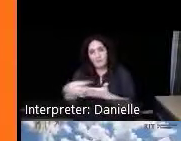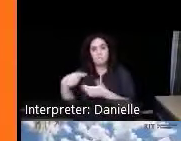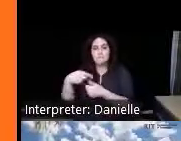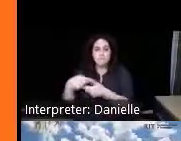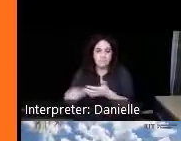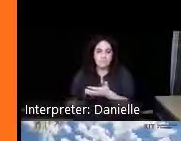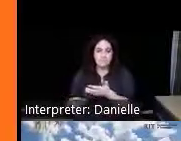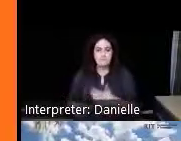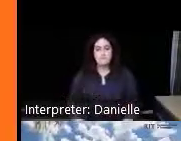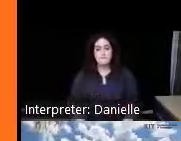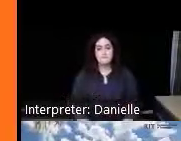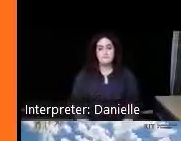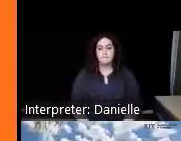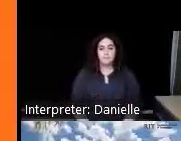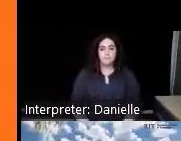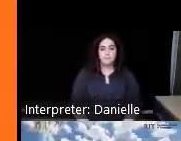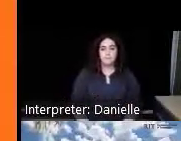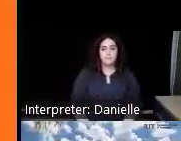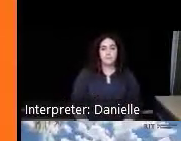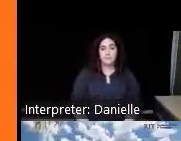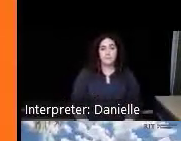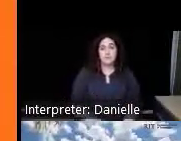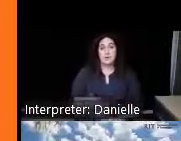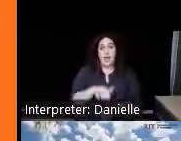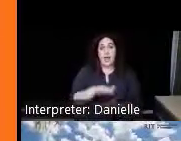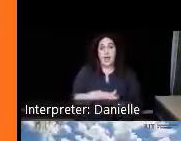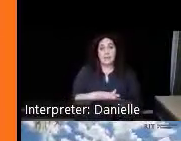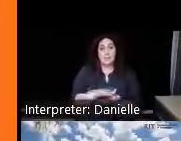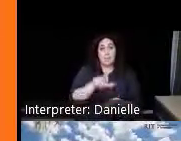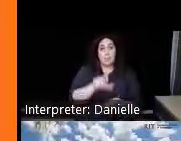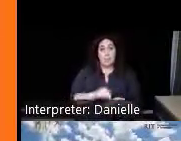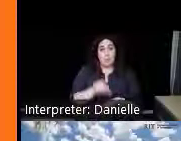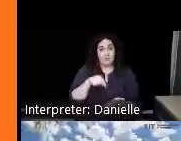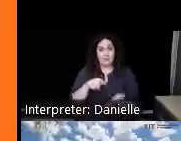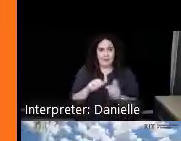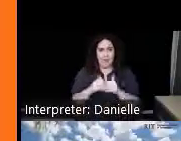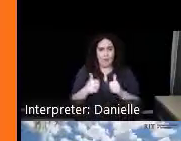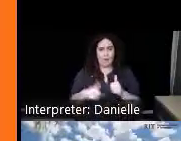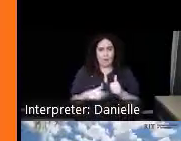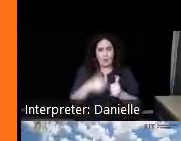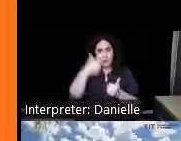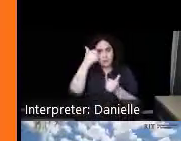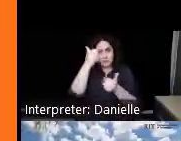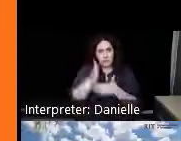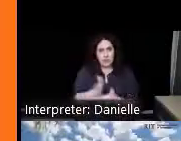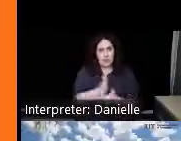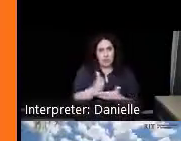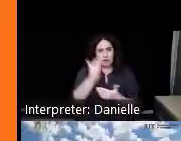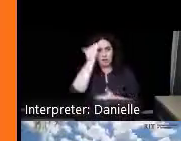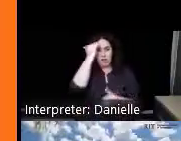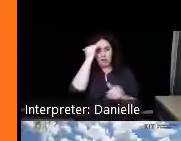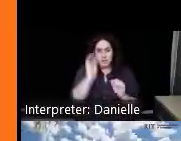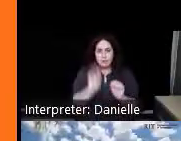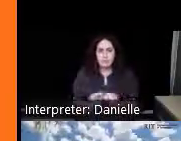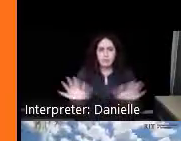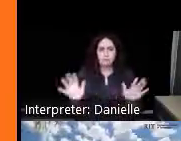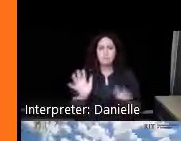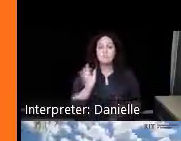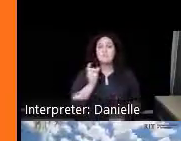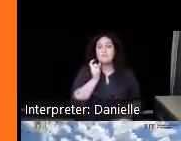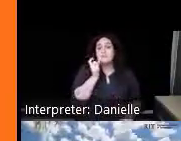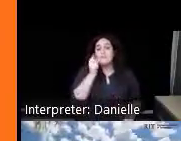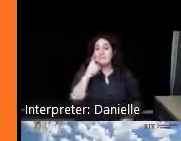So academic publications are a key part of knowledge dissemination. However, the problem is that academic papers are